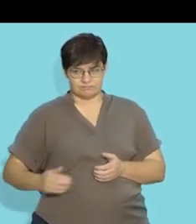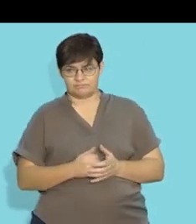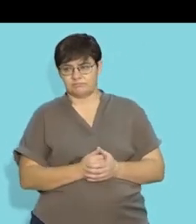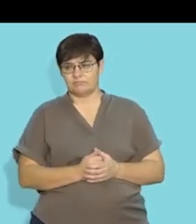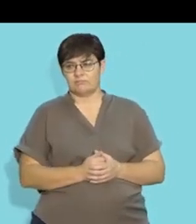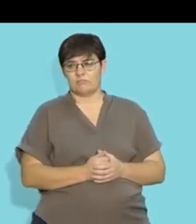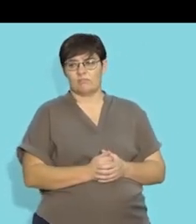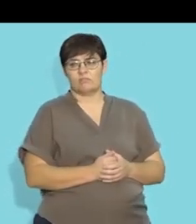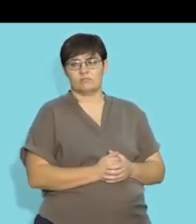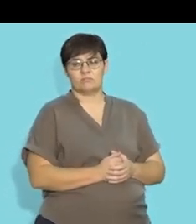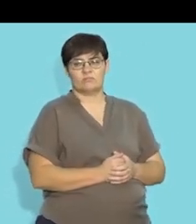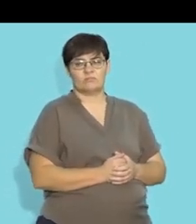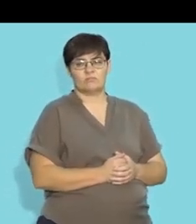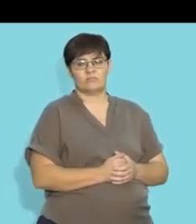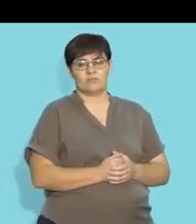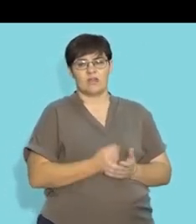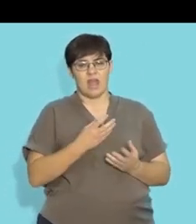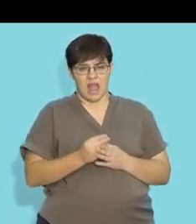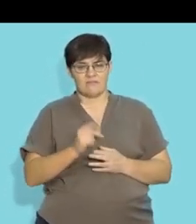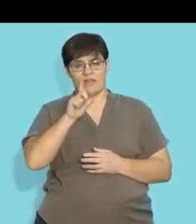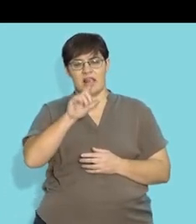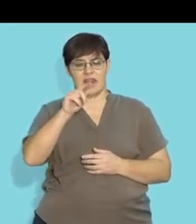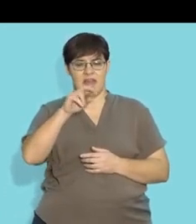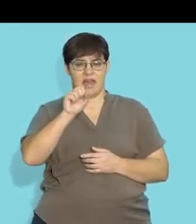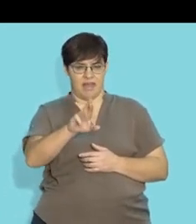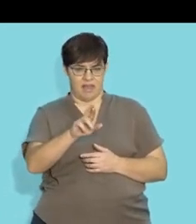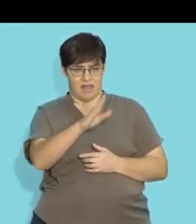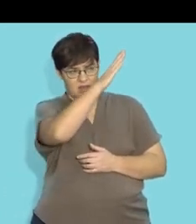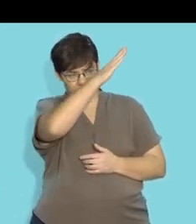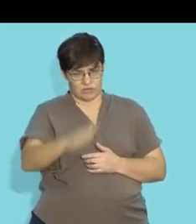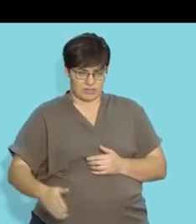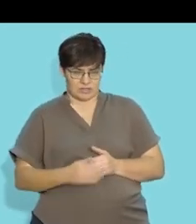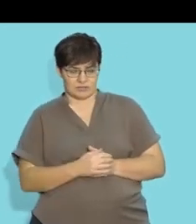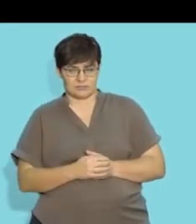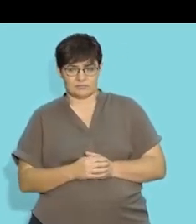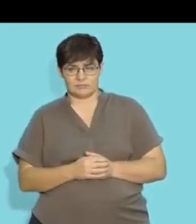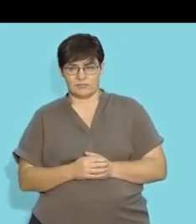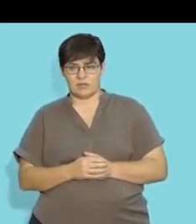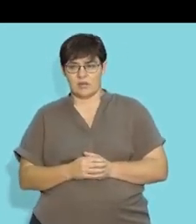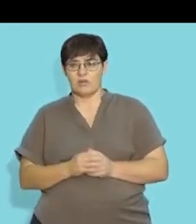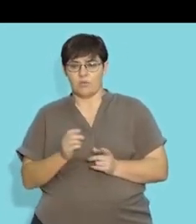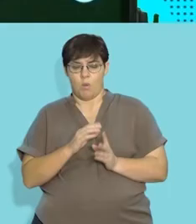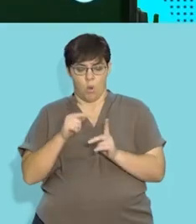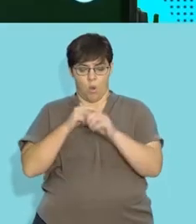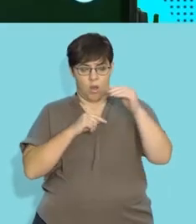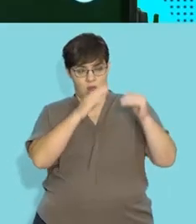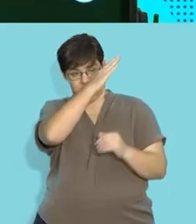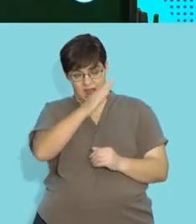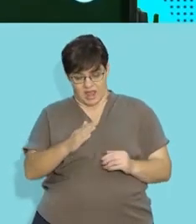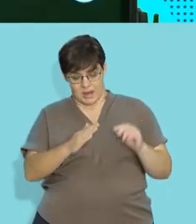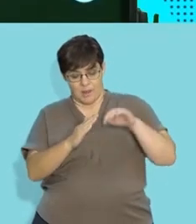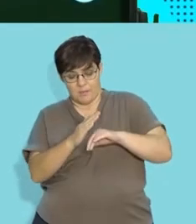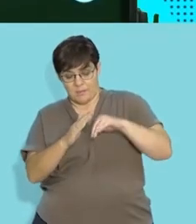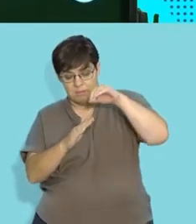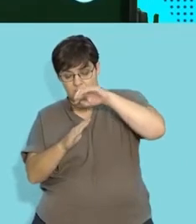If I look at the points, they form a linear trend, a straight line. And if I have to draw that line, the points will be closer to